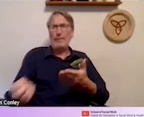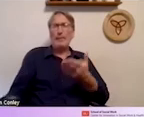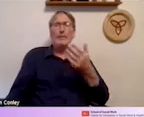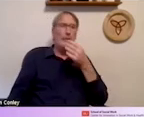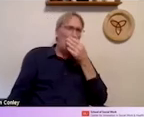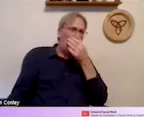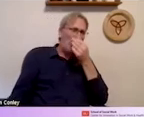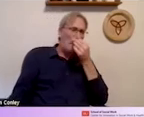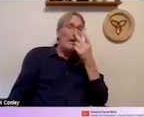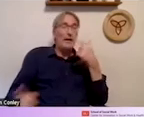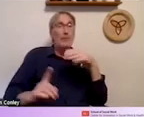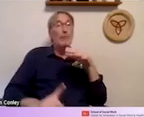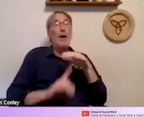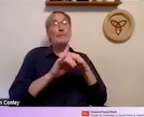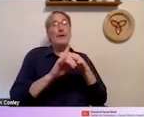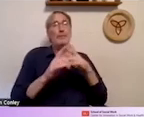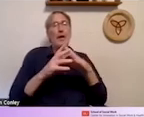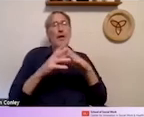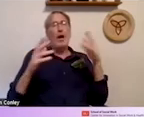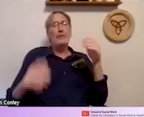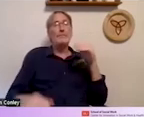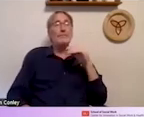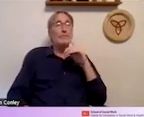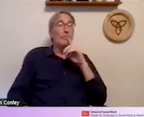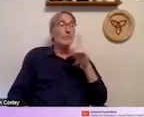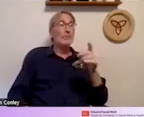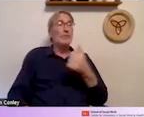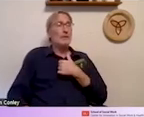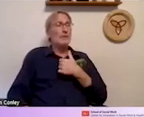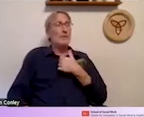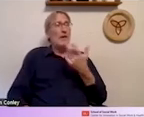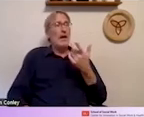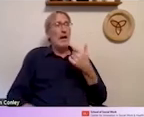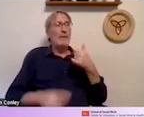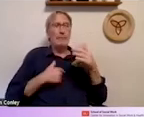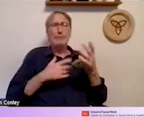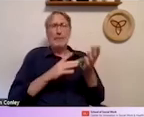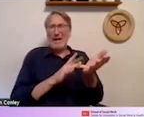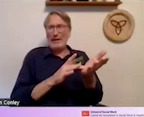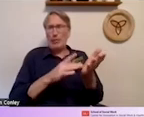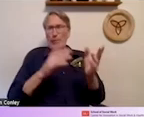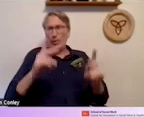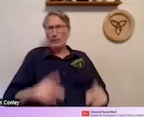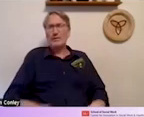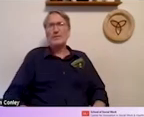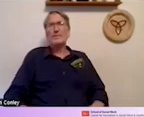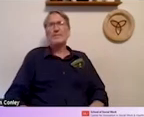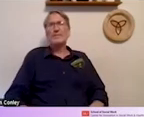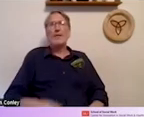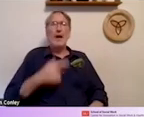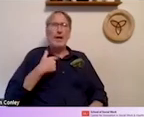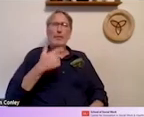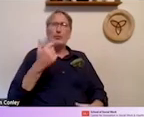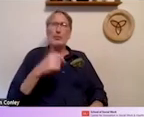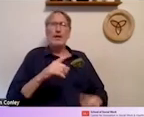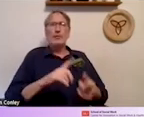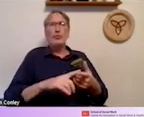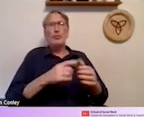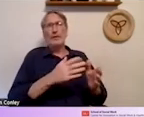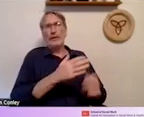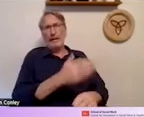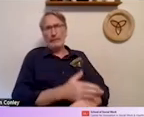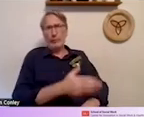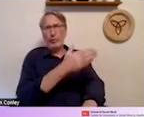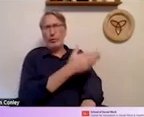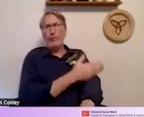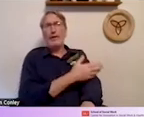So I can tell you, personally, as a medical provider, one of the things I've been trying to get better at is when I have